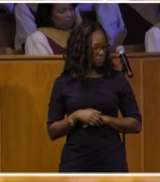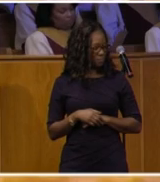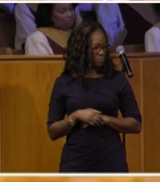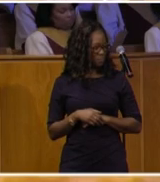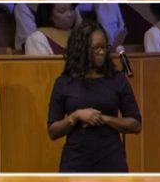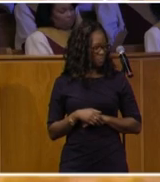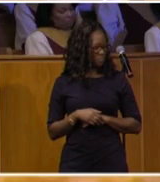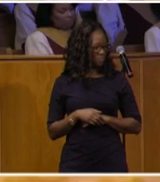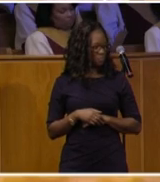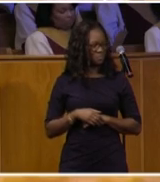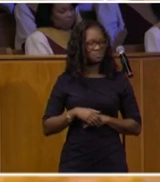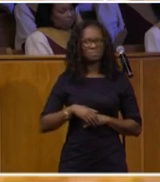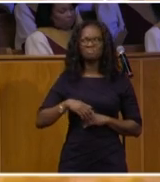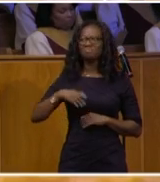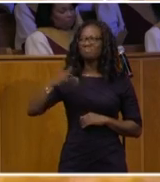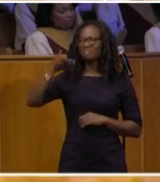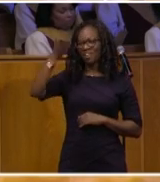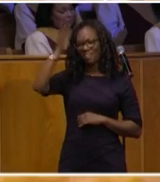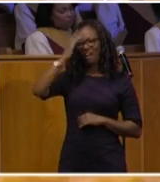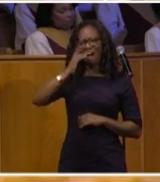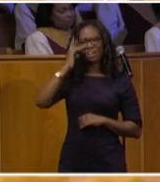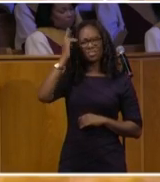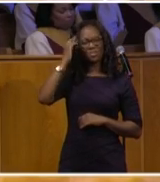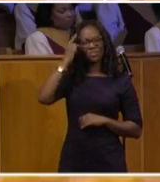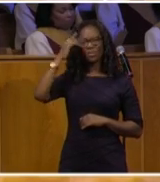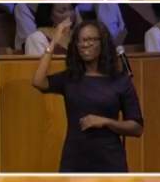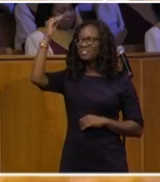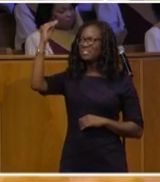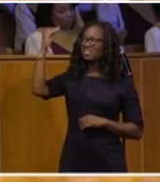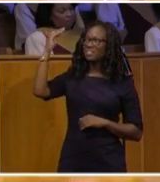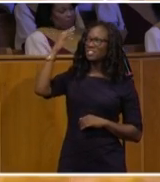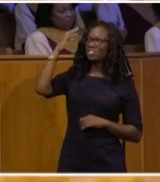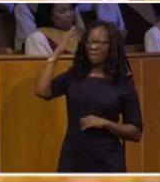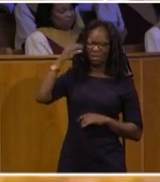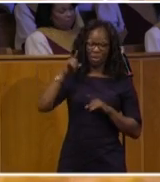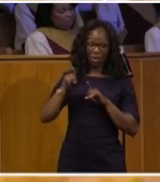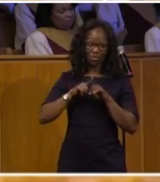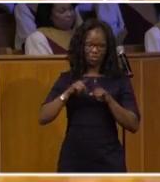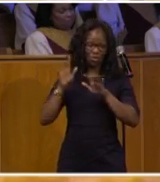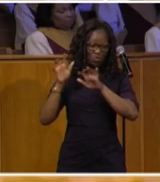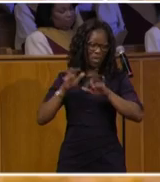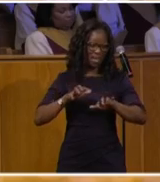He brings the sunshine, yeah. and He brings the rain.